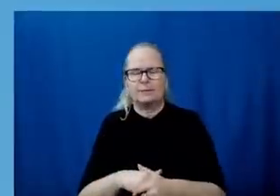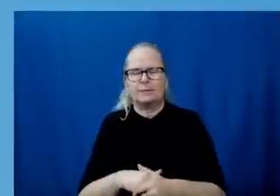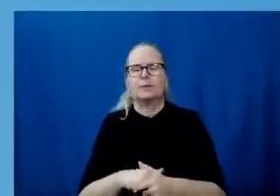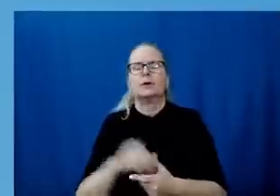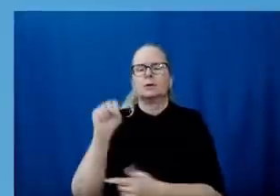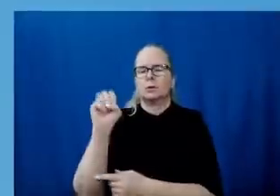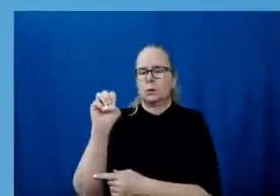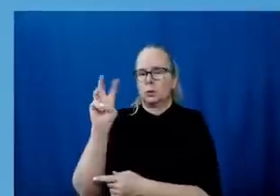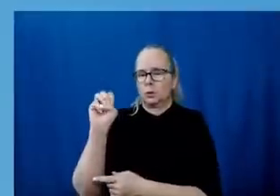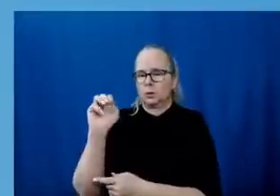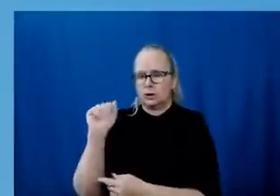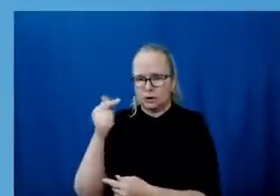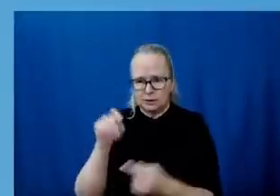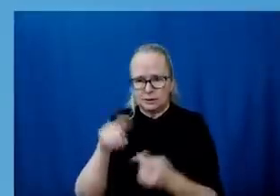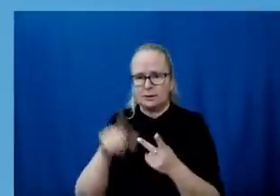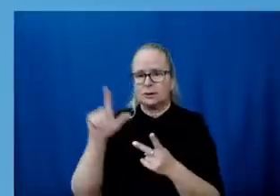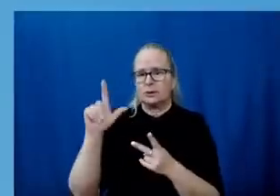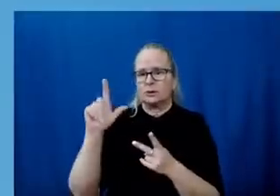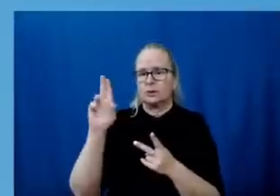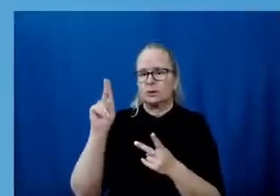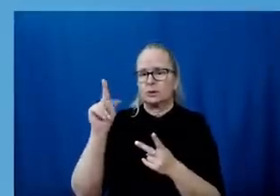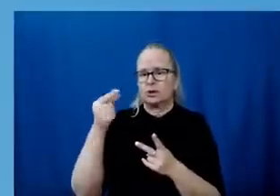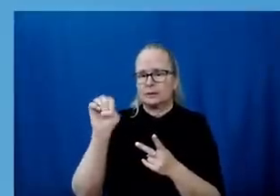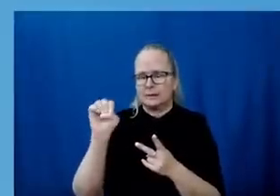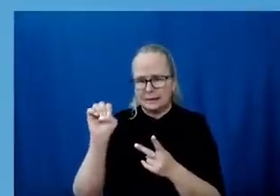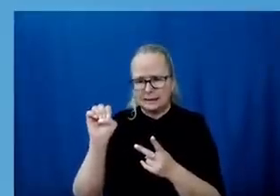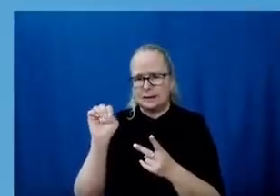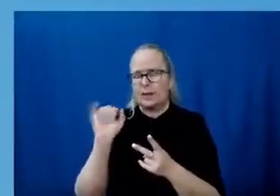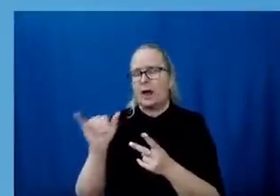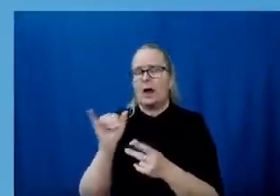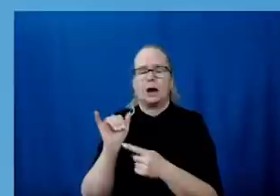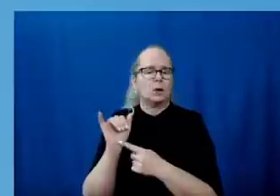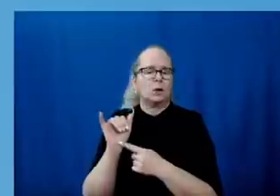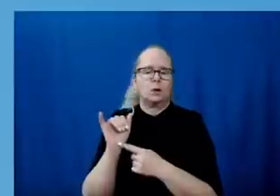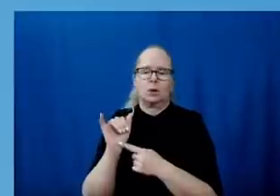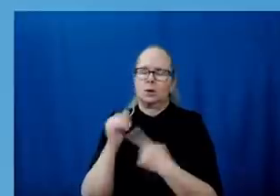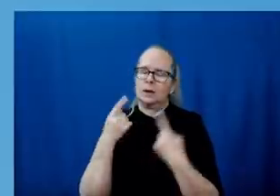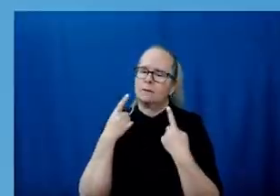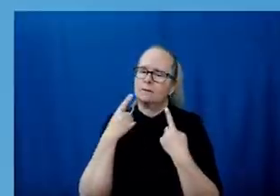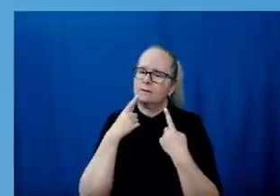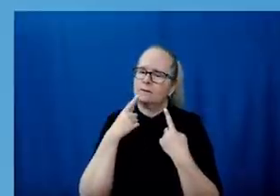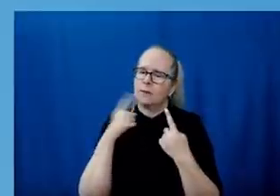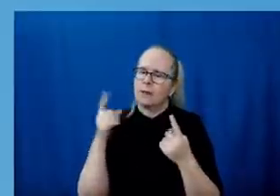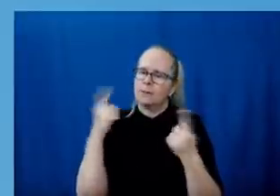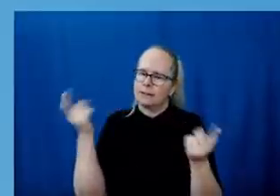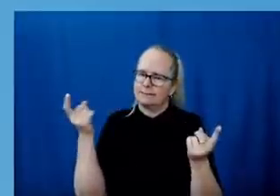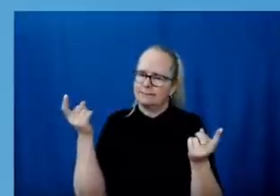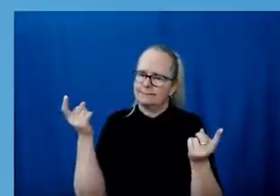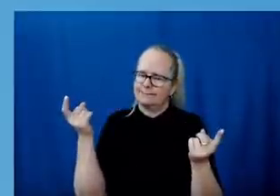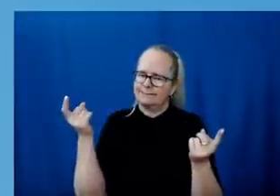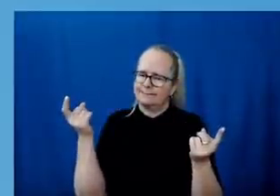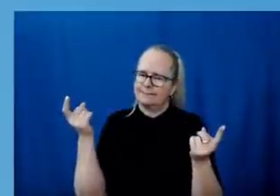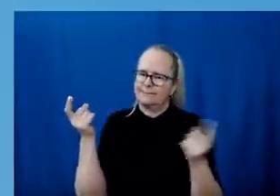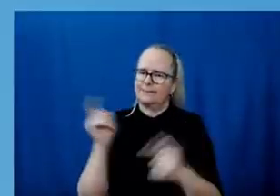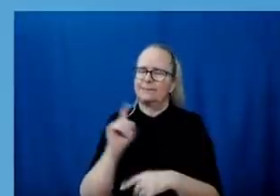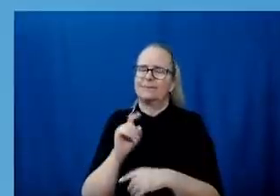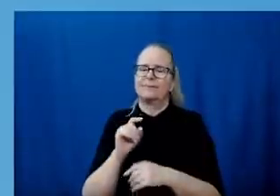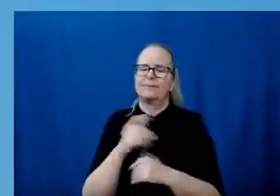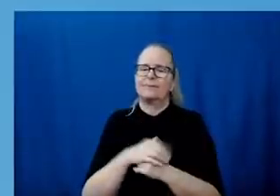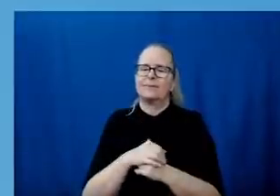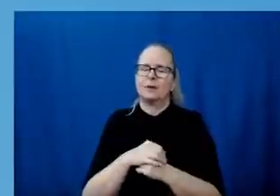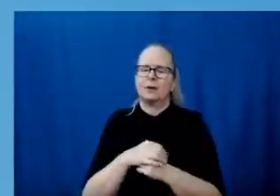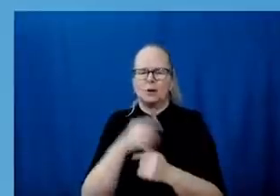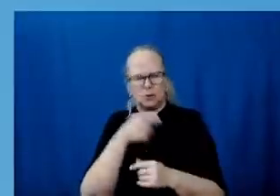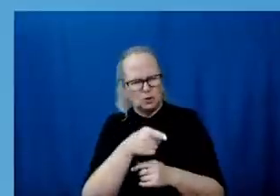There's a lot of little poops. The heterogeneity of sewage and sludge is notorious. I mean, I commend you for tackling